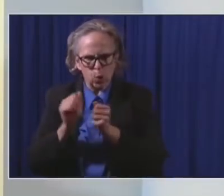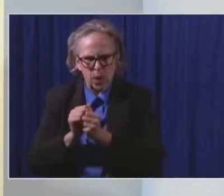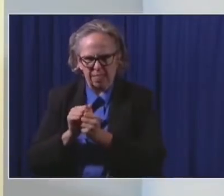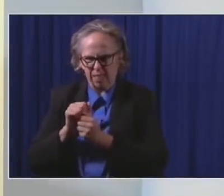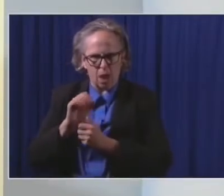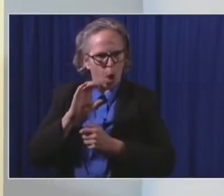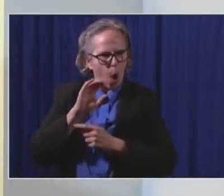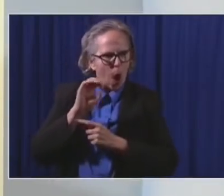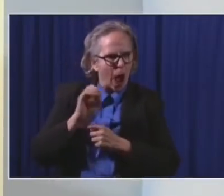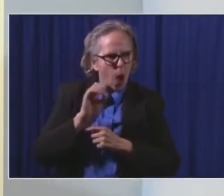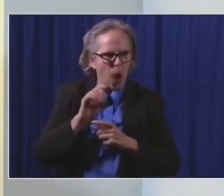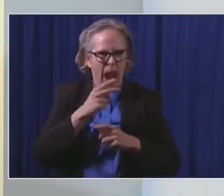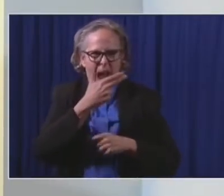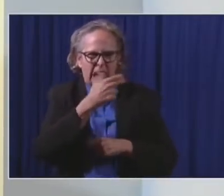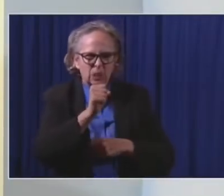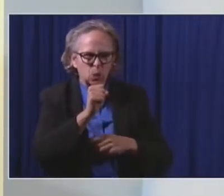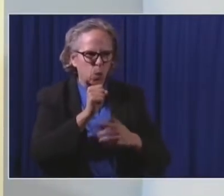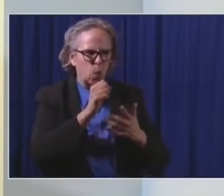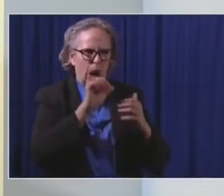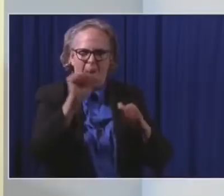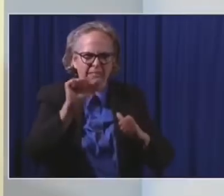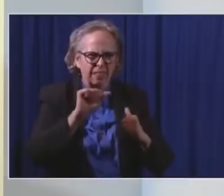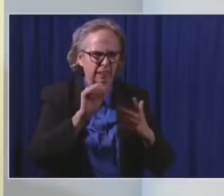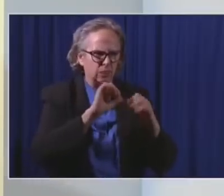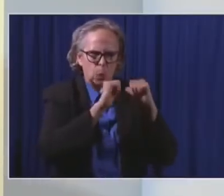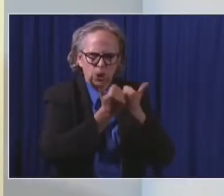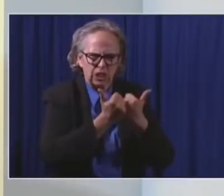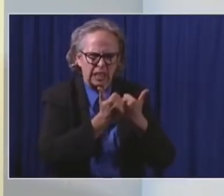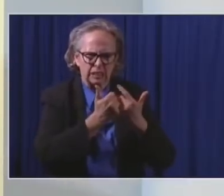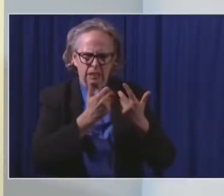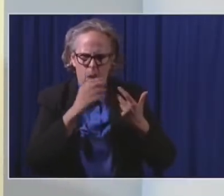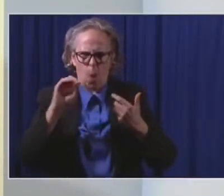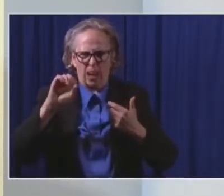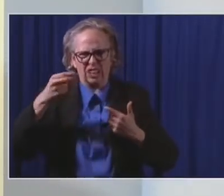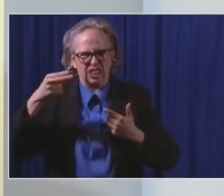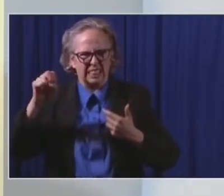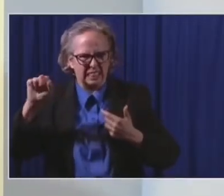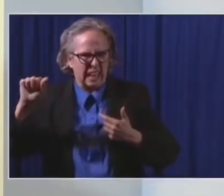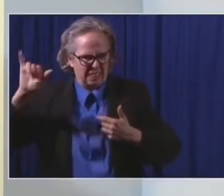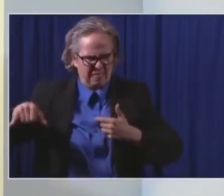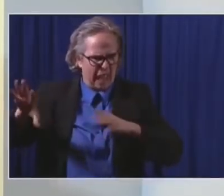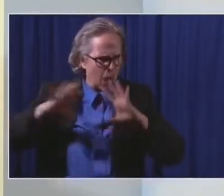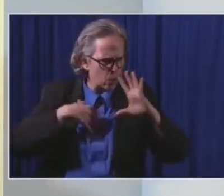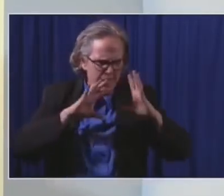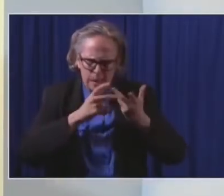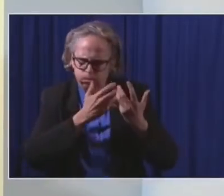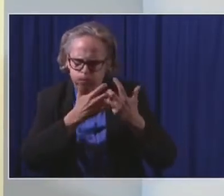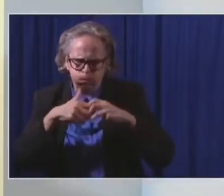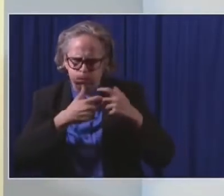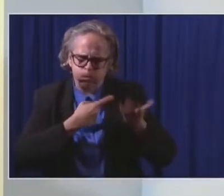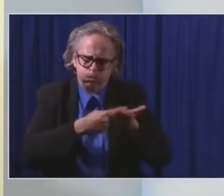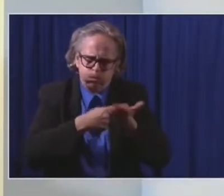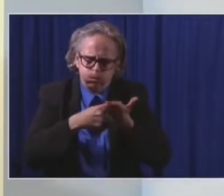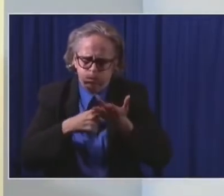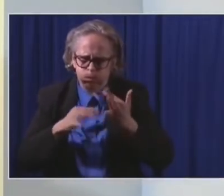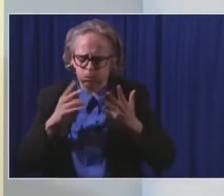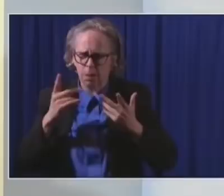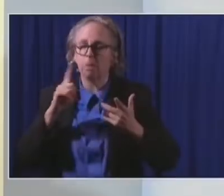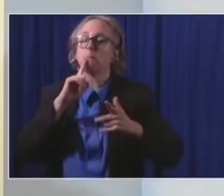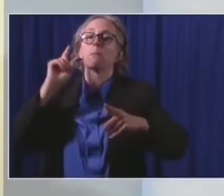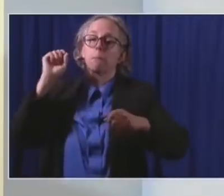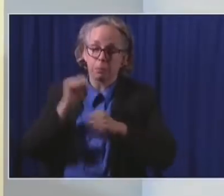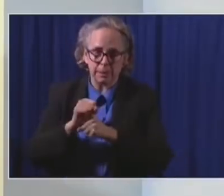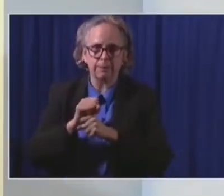on what we intend to do with sports, because we have been working all along with the Ohio High School Athletic Association, with college